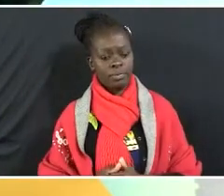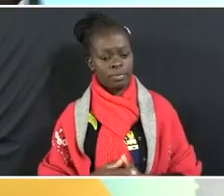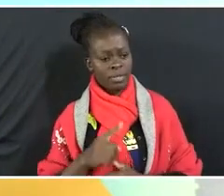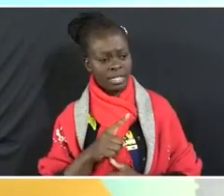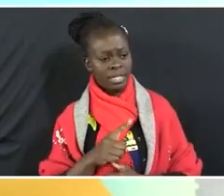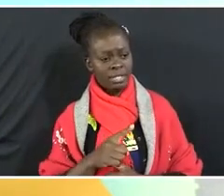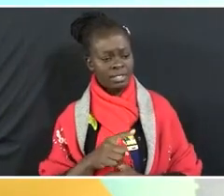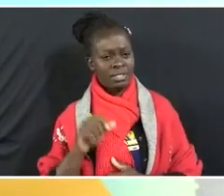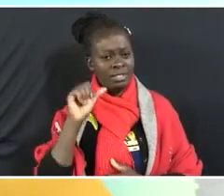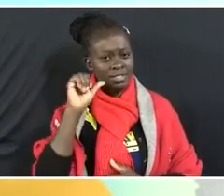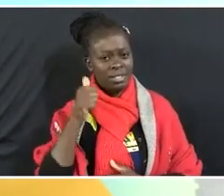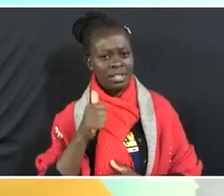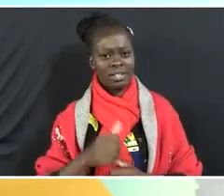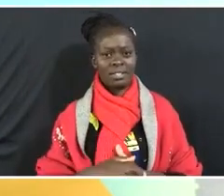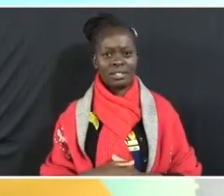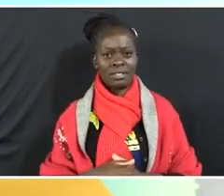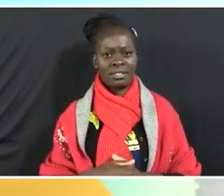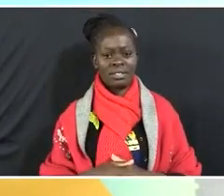you are taking care of one another.